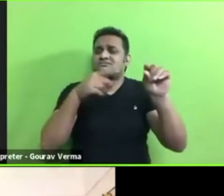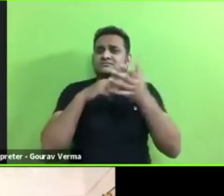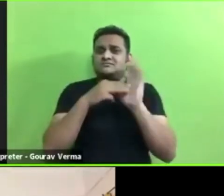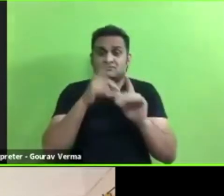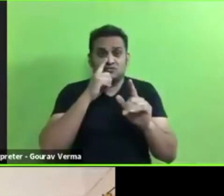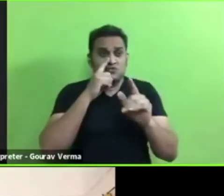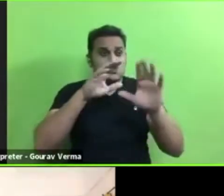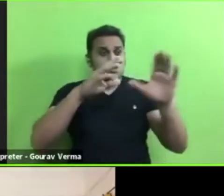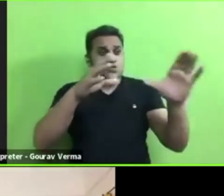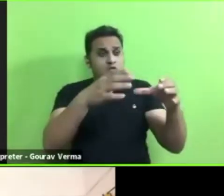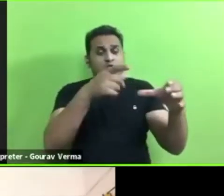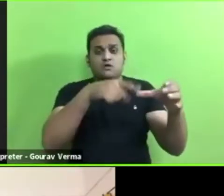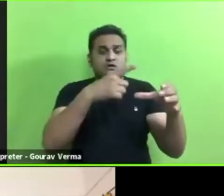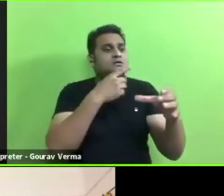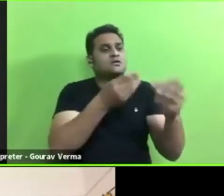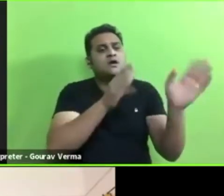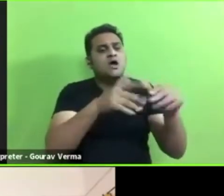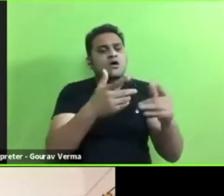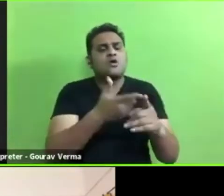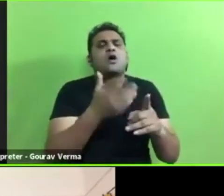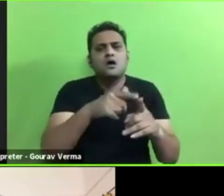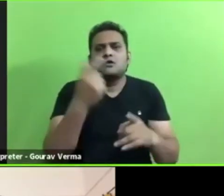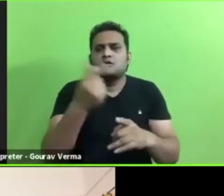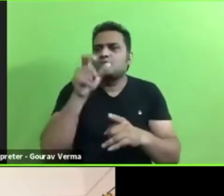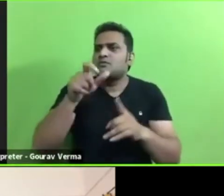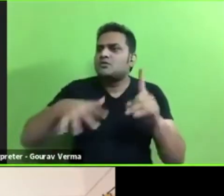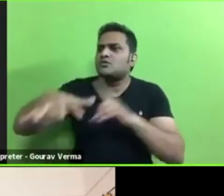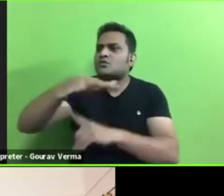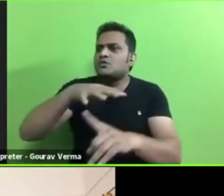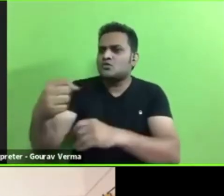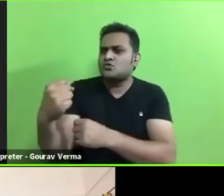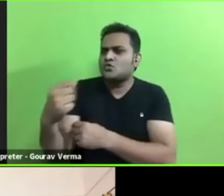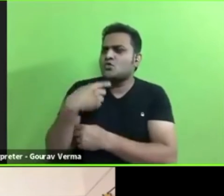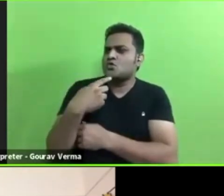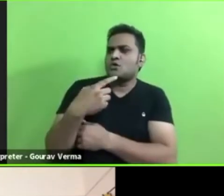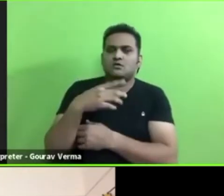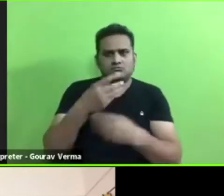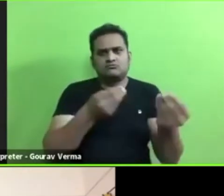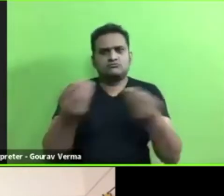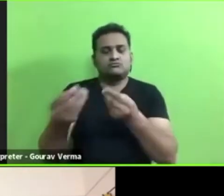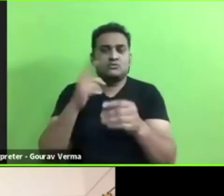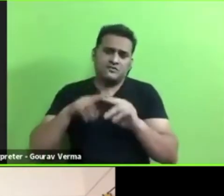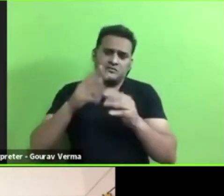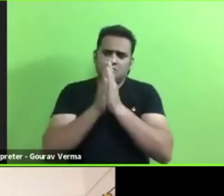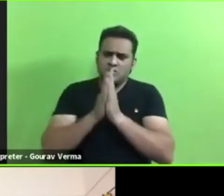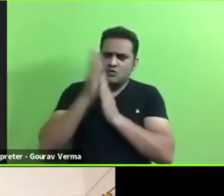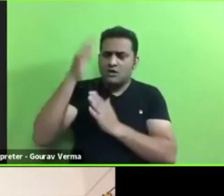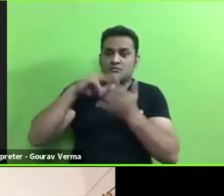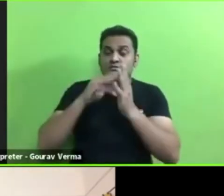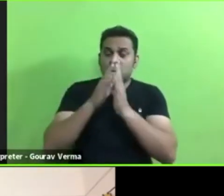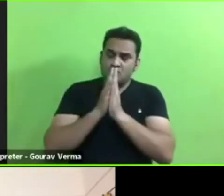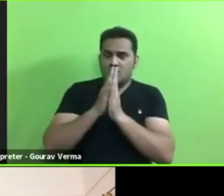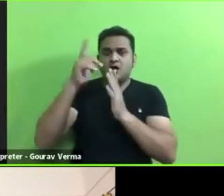are there to please the needs of people of social power, right? Even if you're a god of social power. In